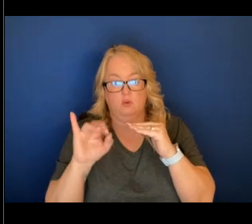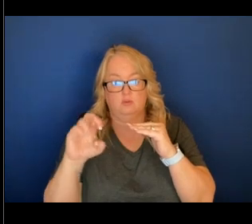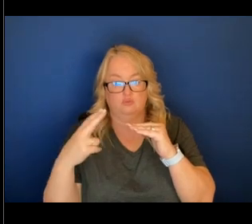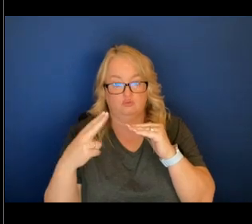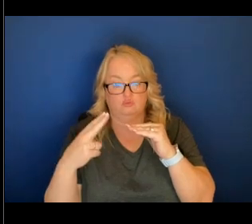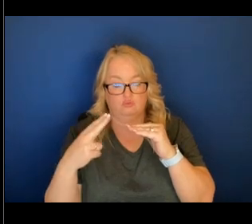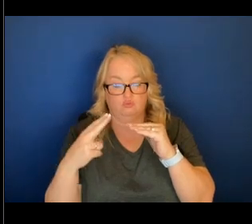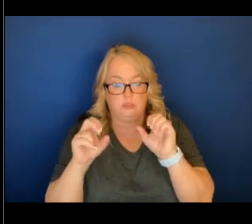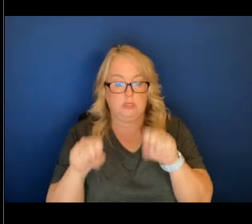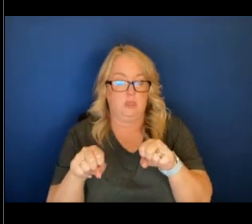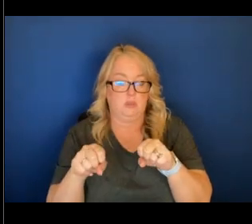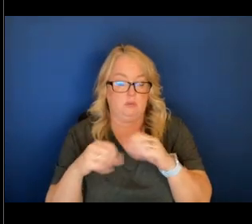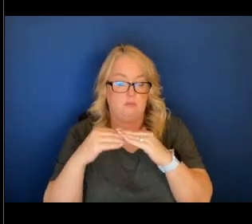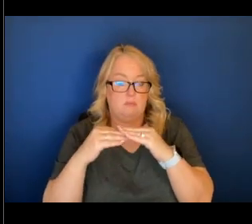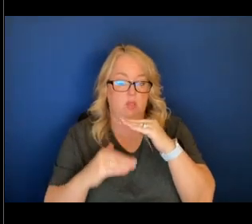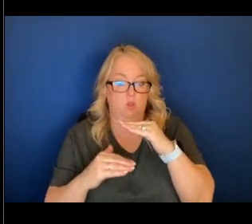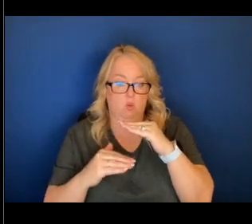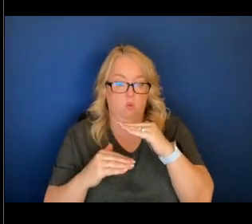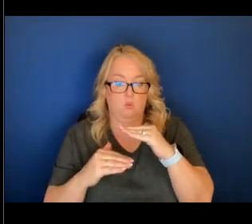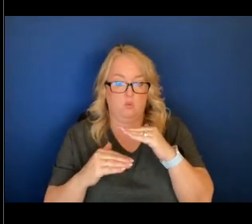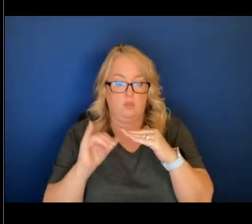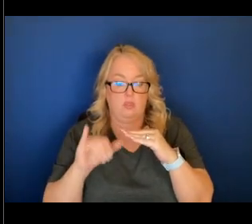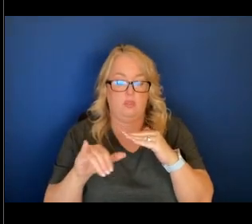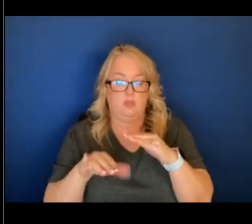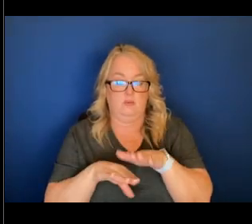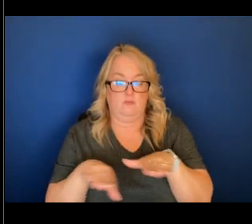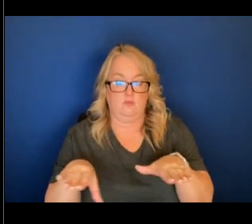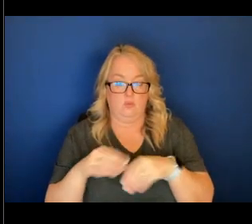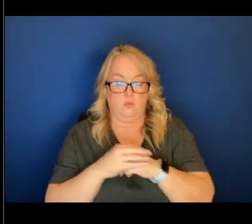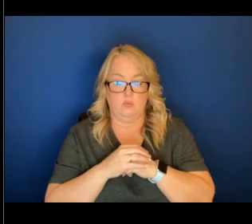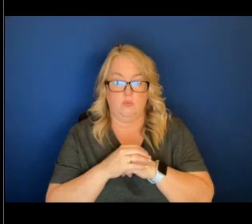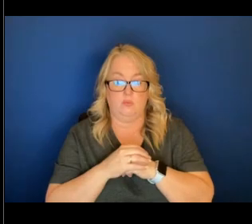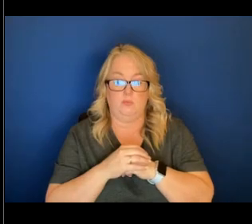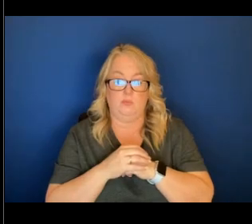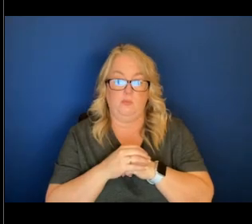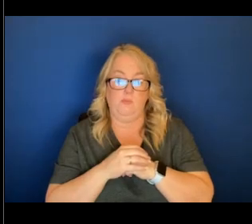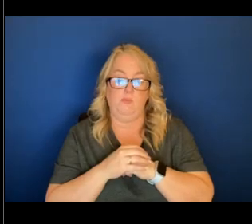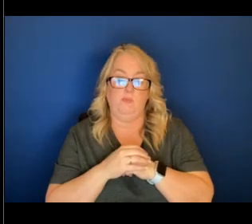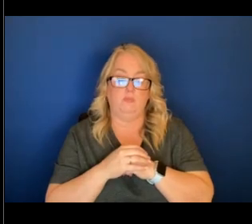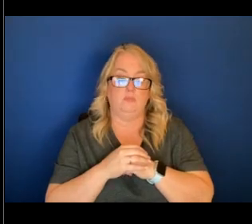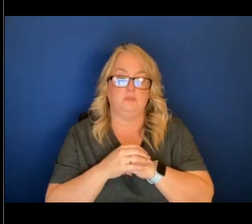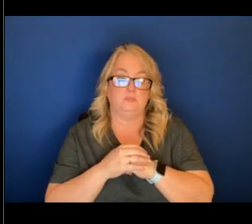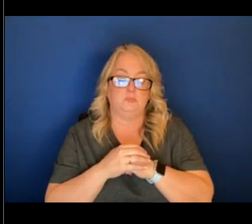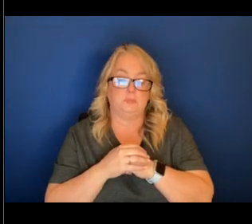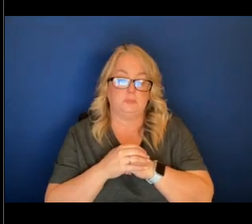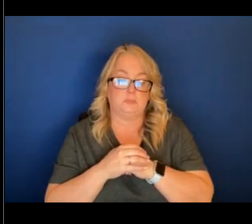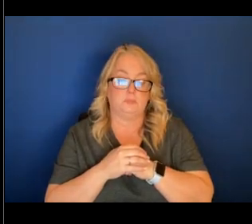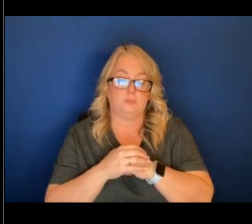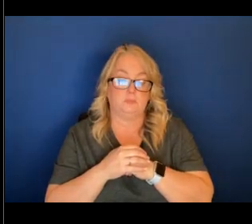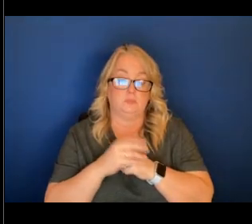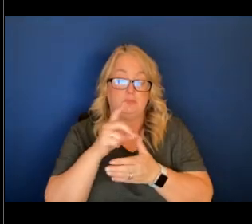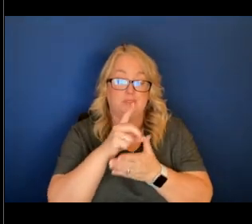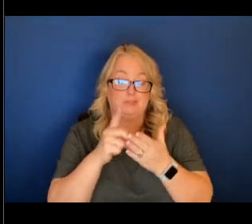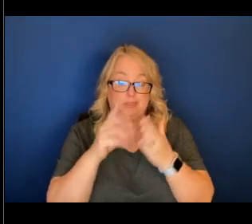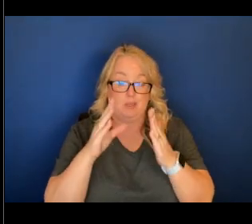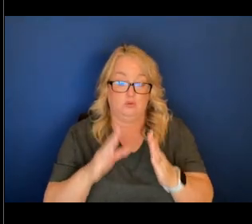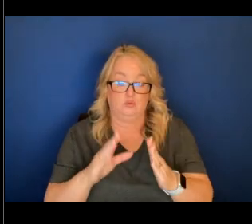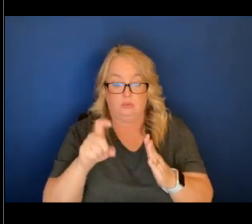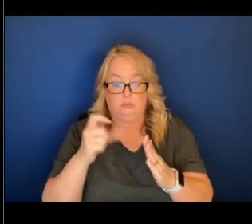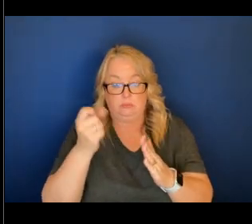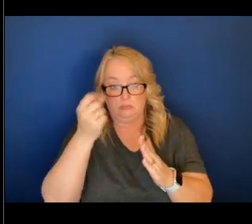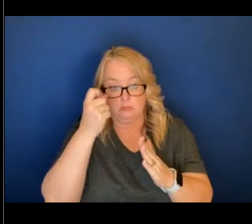inches below the level of the finished floor. Designers should be aware